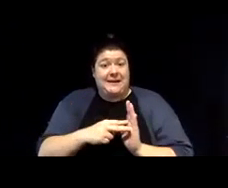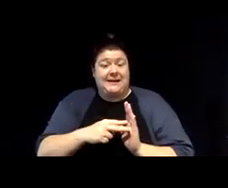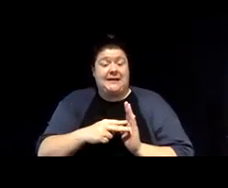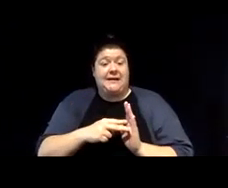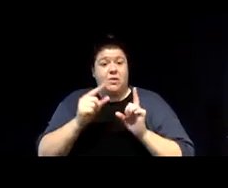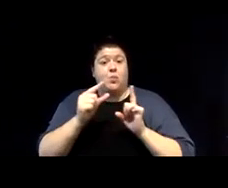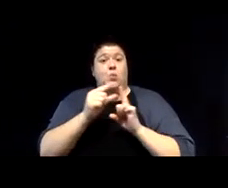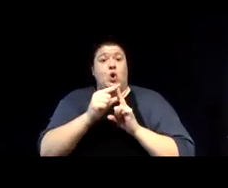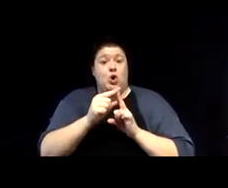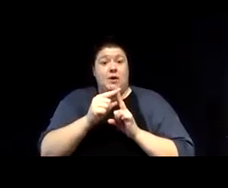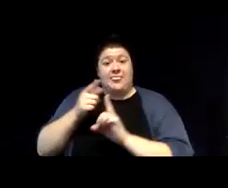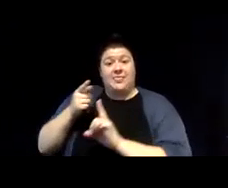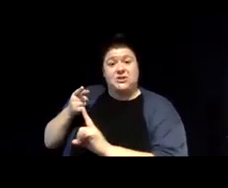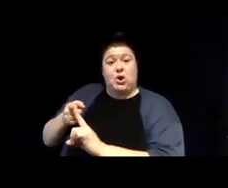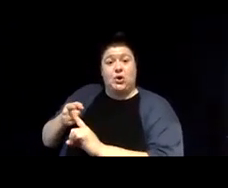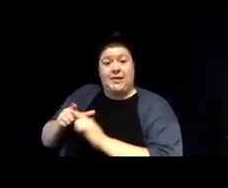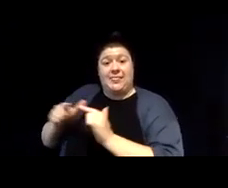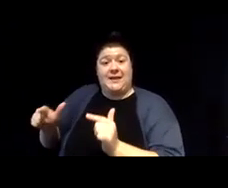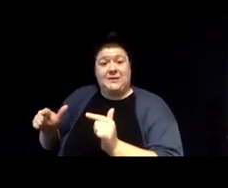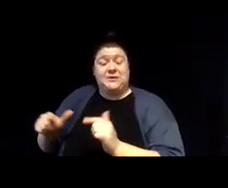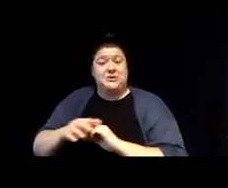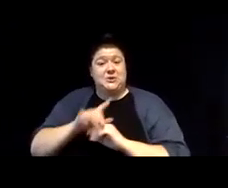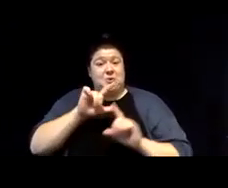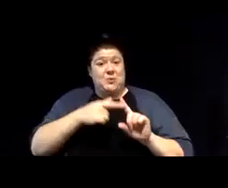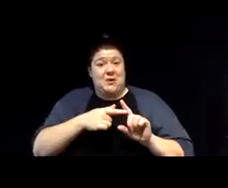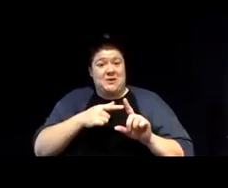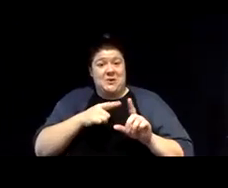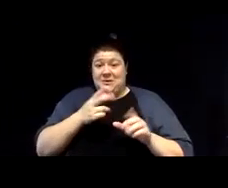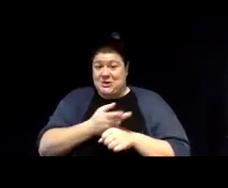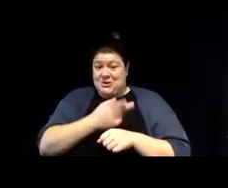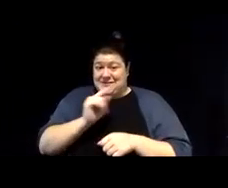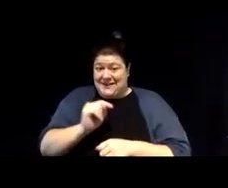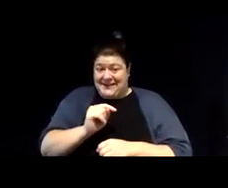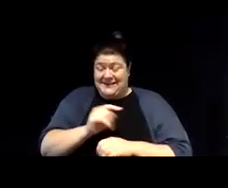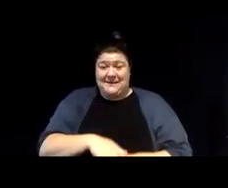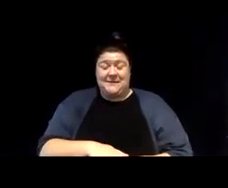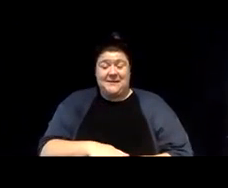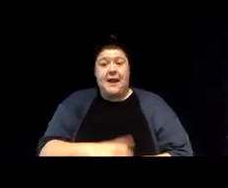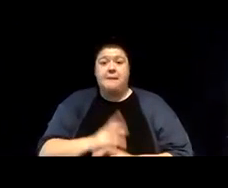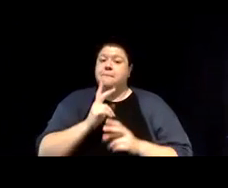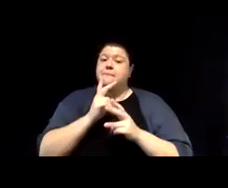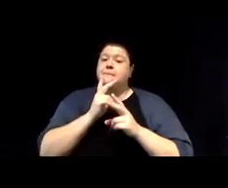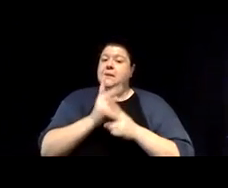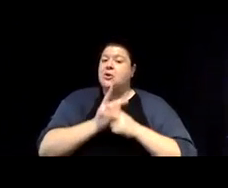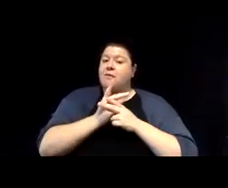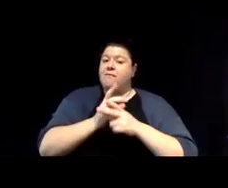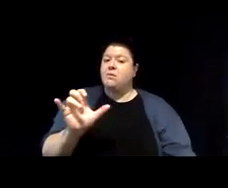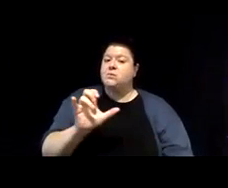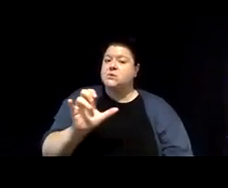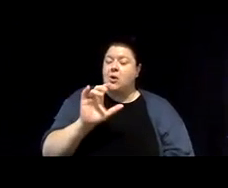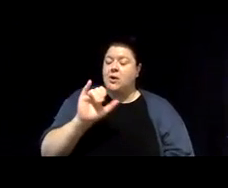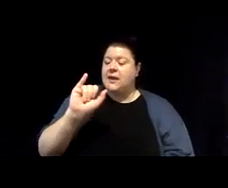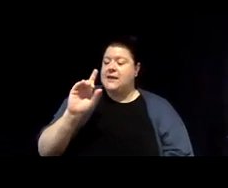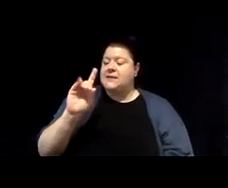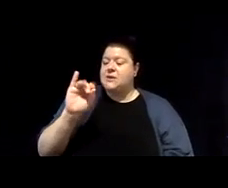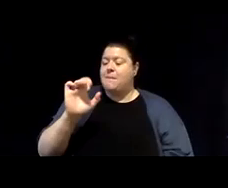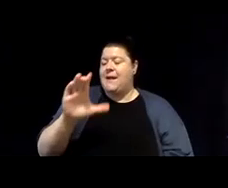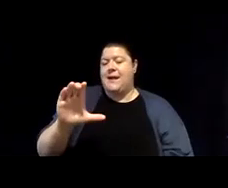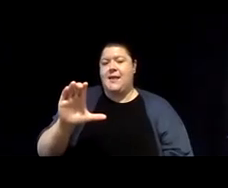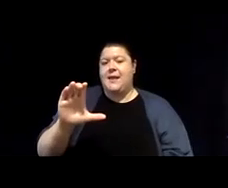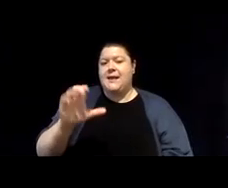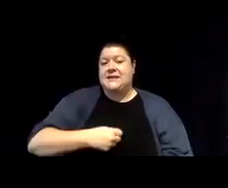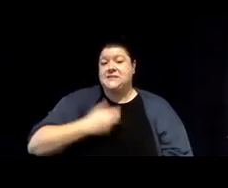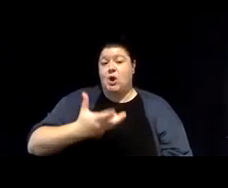in that language when you are using it. And be careful about using idiomatic expressions. Sometimes,